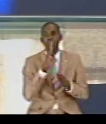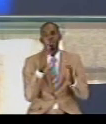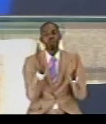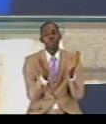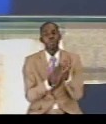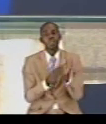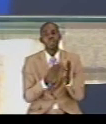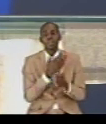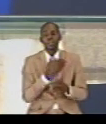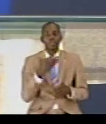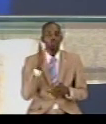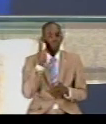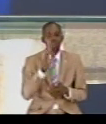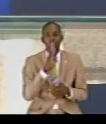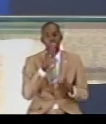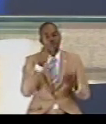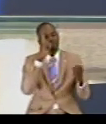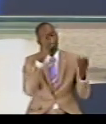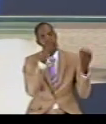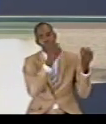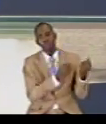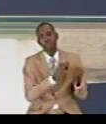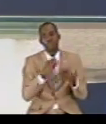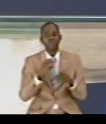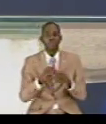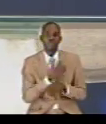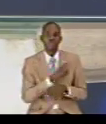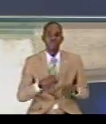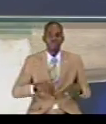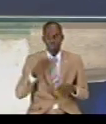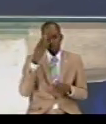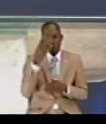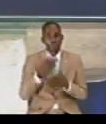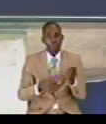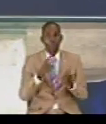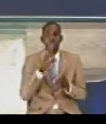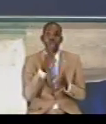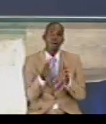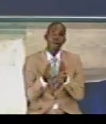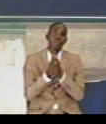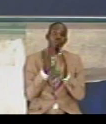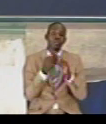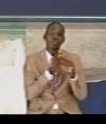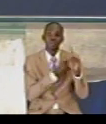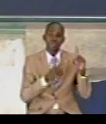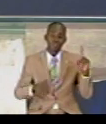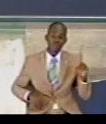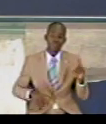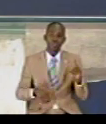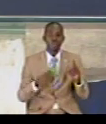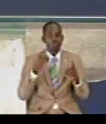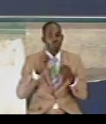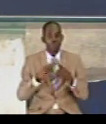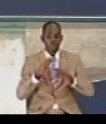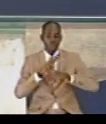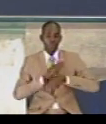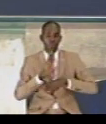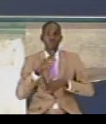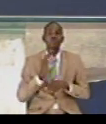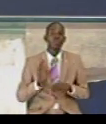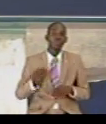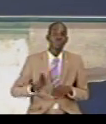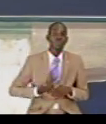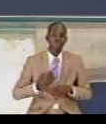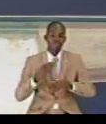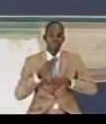you'll be trusting the Lord. You know that what you are asking for to satisfy your soul, satisfy your